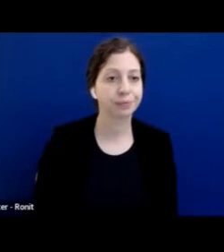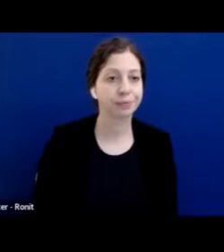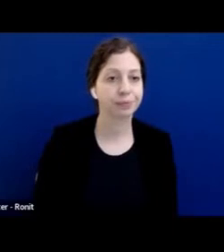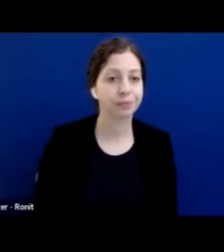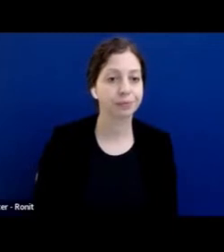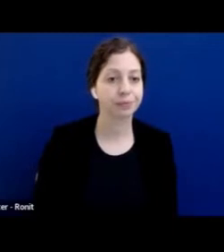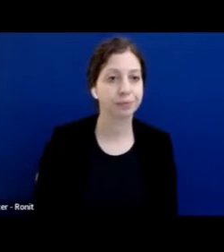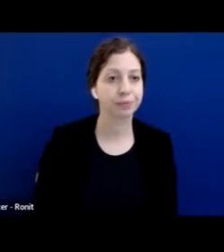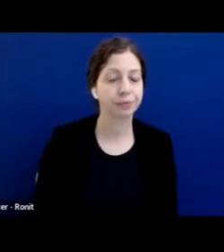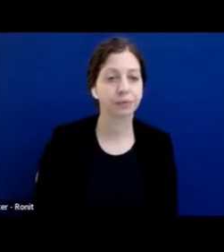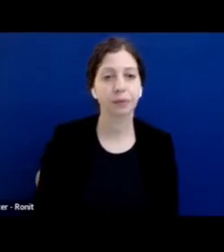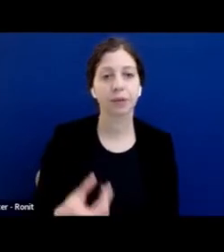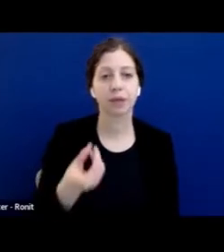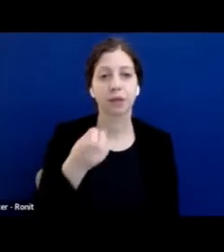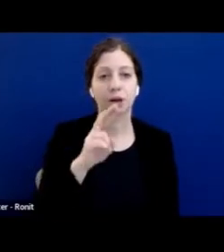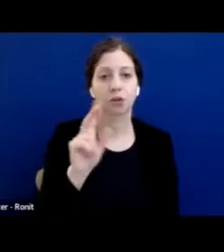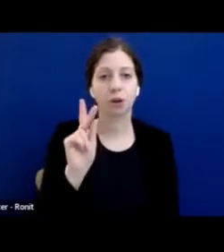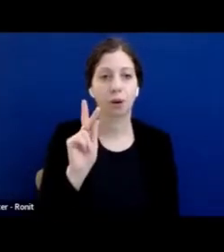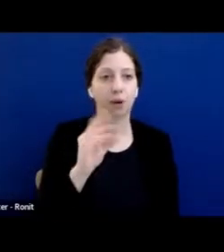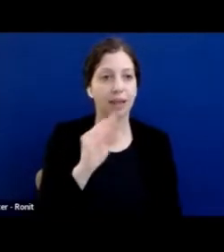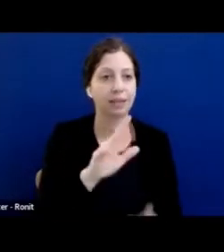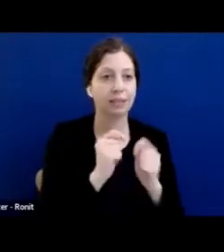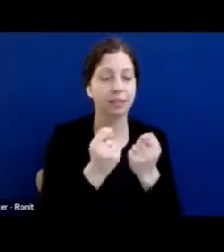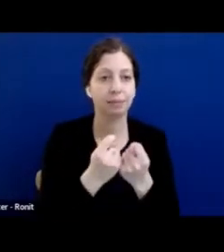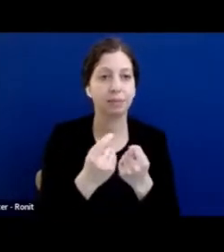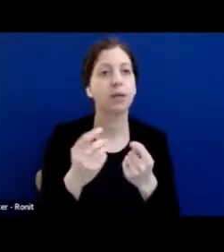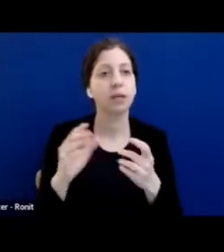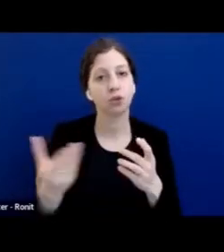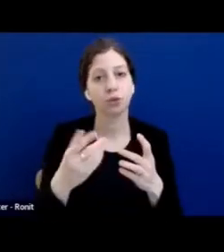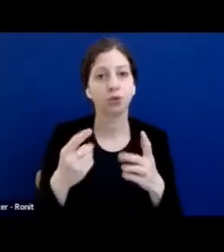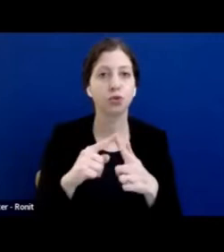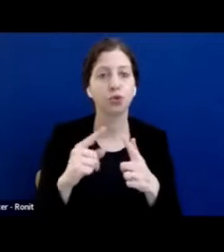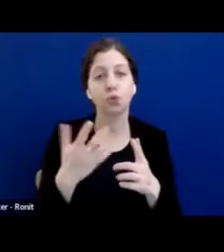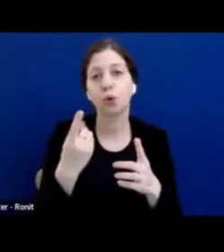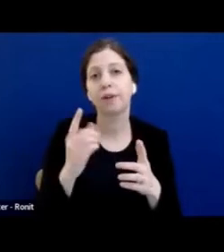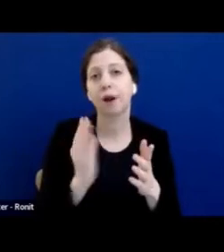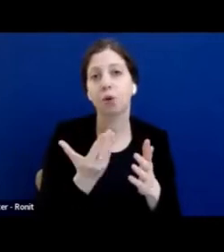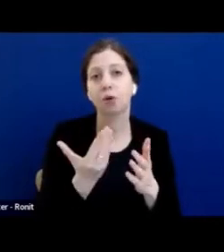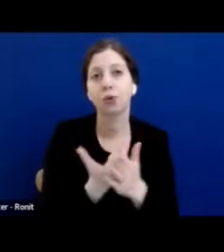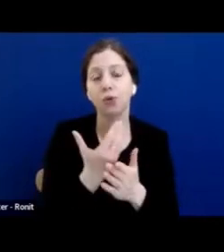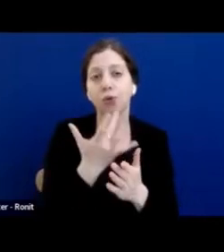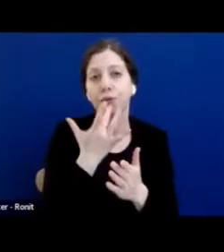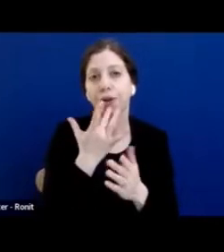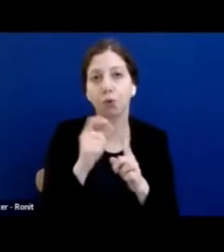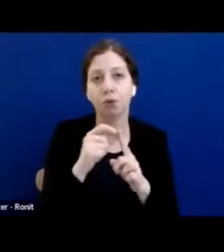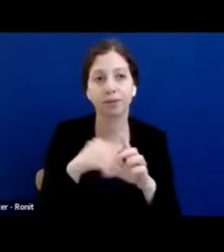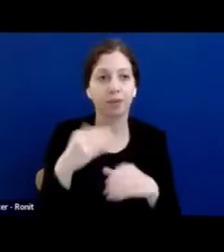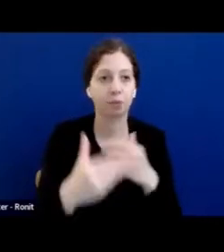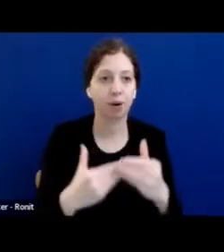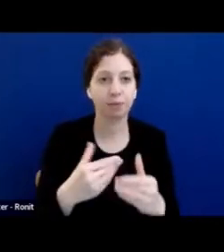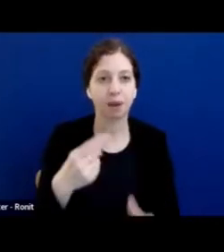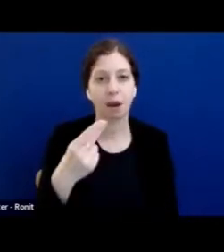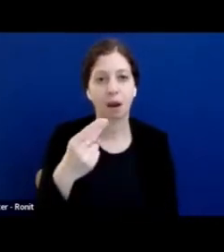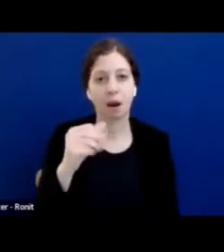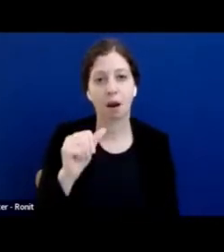Dr. Carmarker and his team introduced to us one of our new favorite words in this process, harmonization. Sounds so nice,